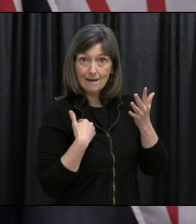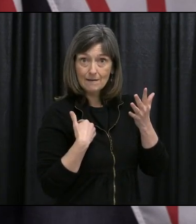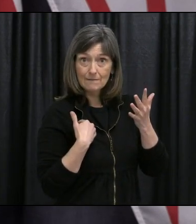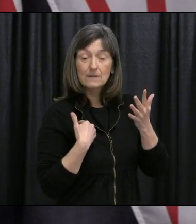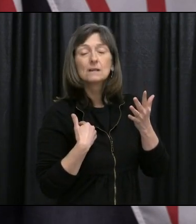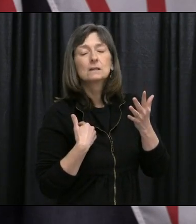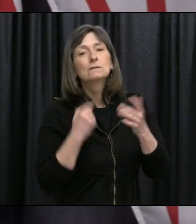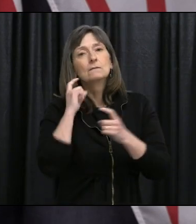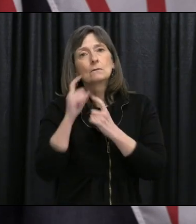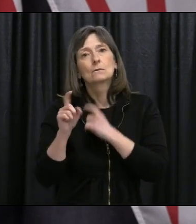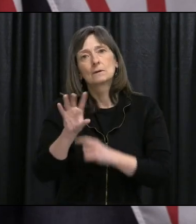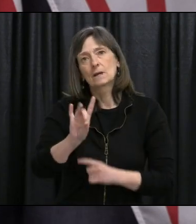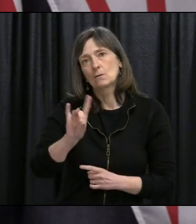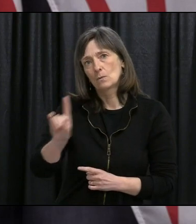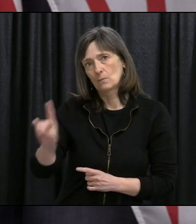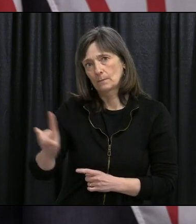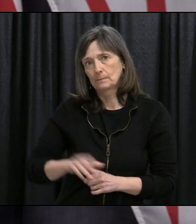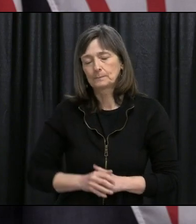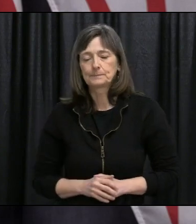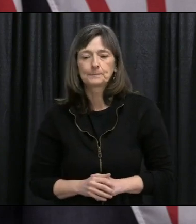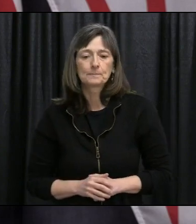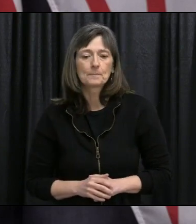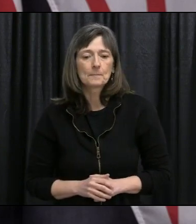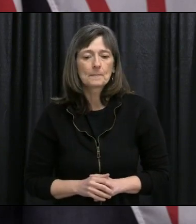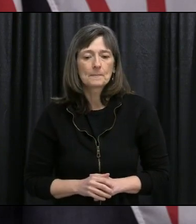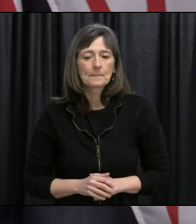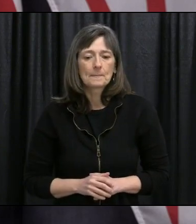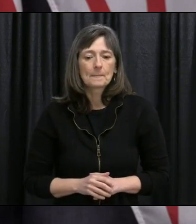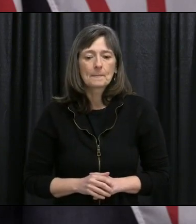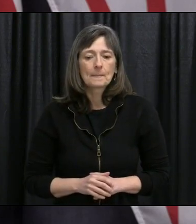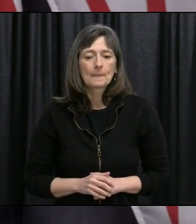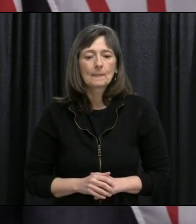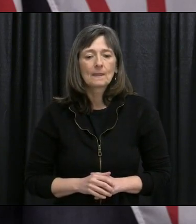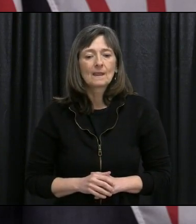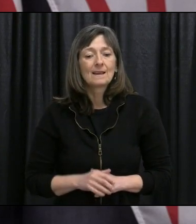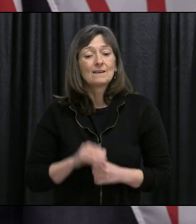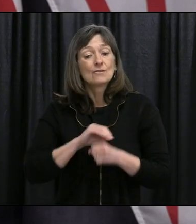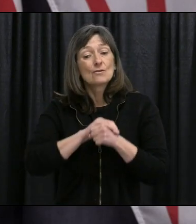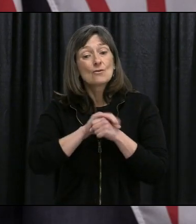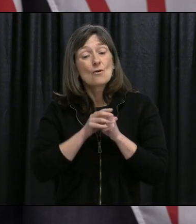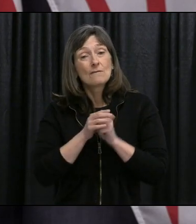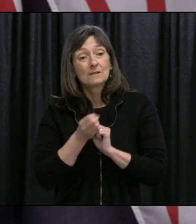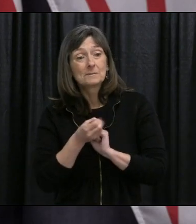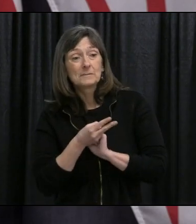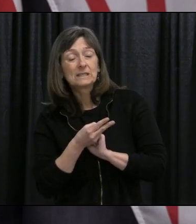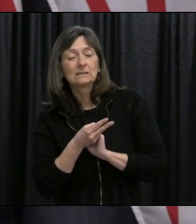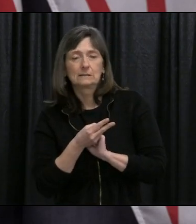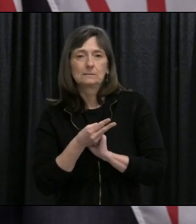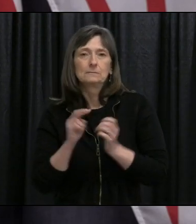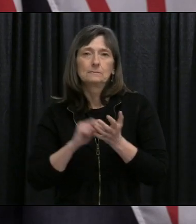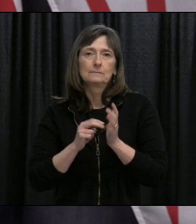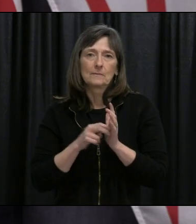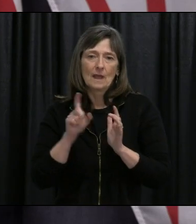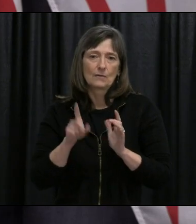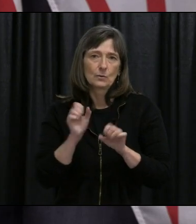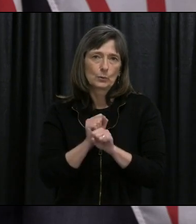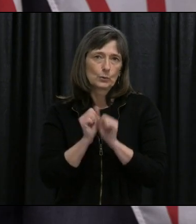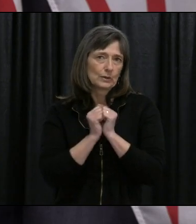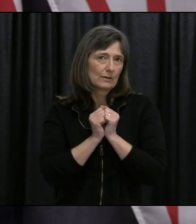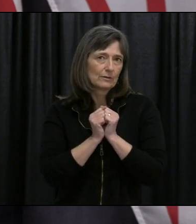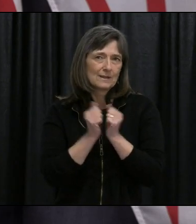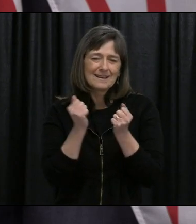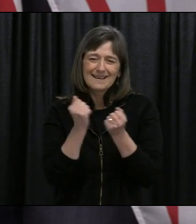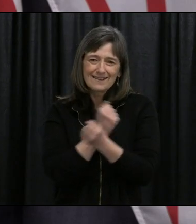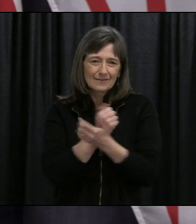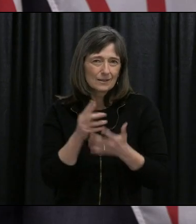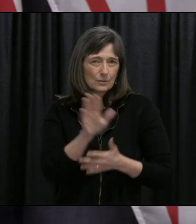for further direction. Overcoming this pandemic will take our combined efforts, but every action counts. Please continue